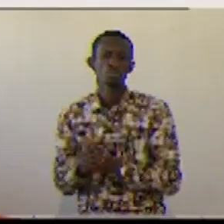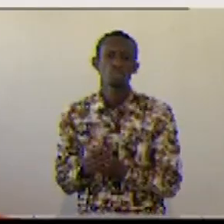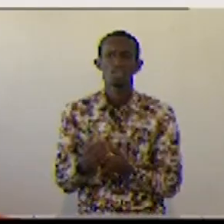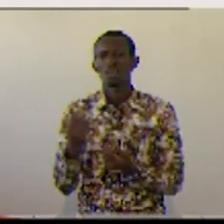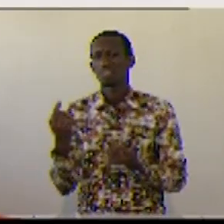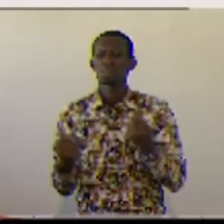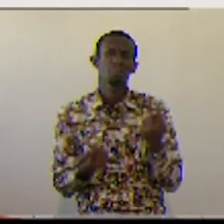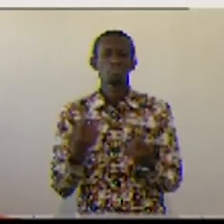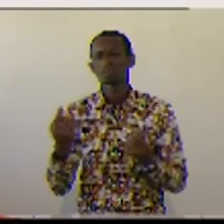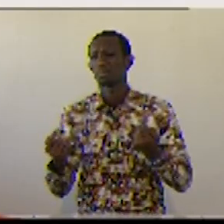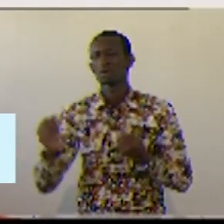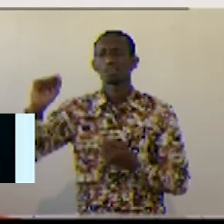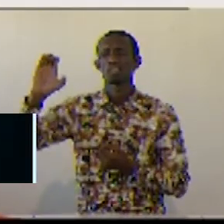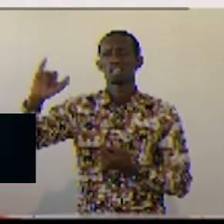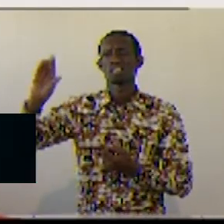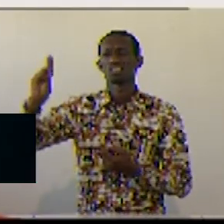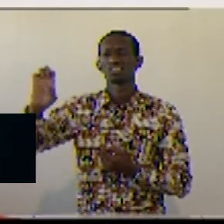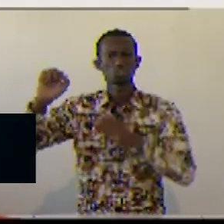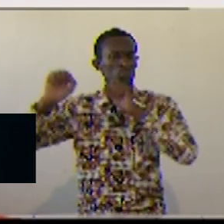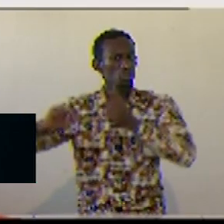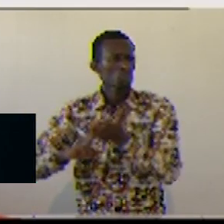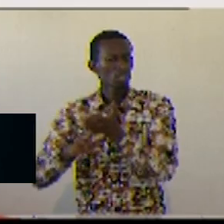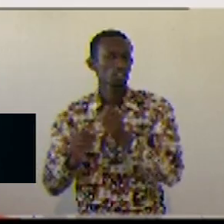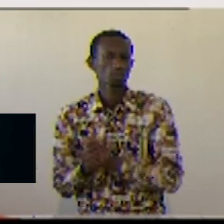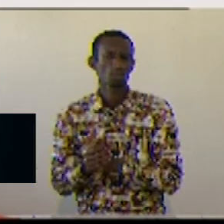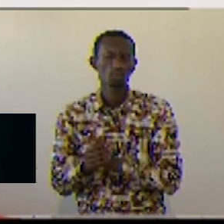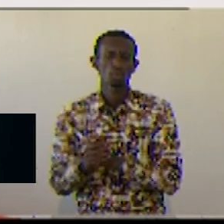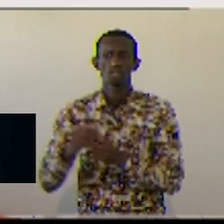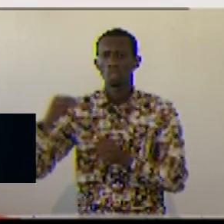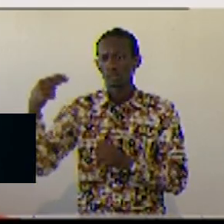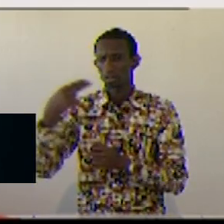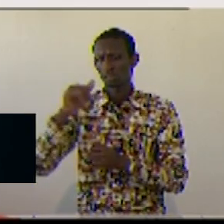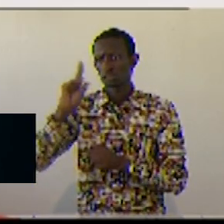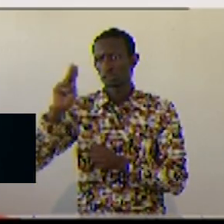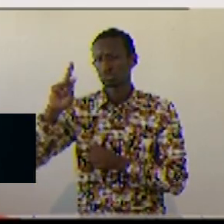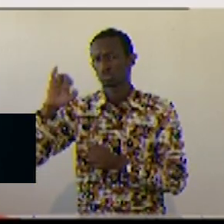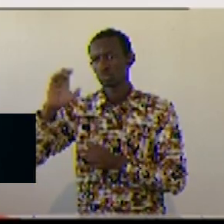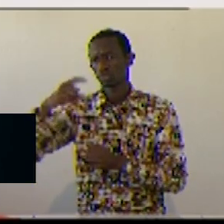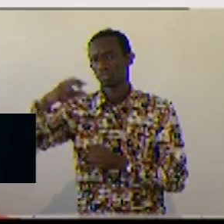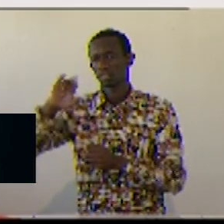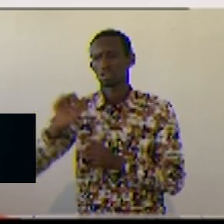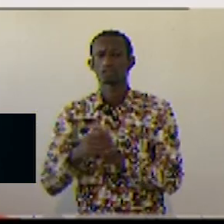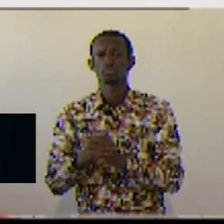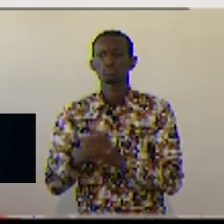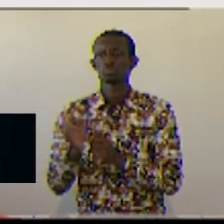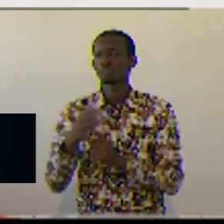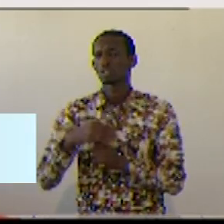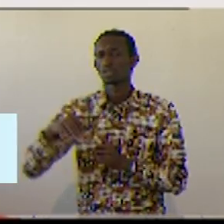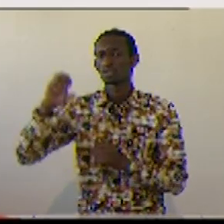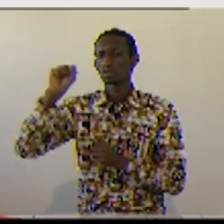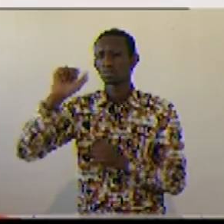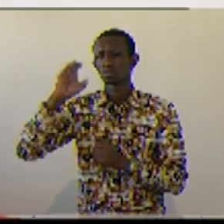like hydrochloric acid, nitric acid, phosphoric acid, and so on. But the most common,